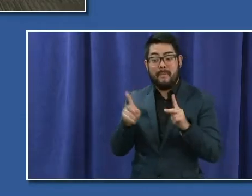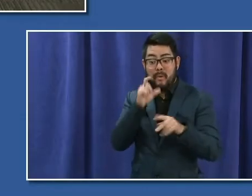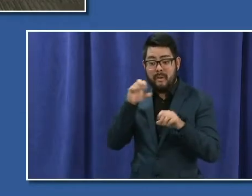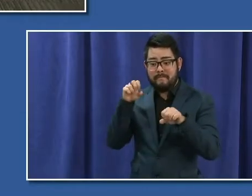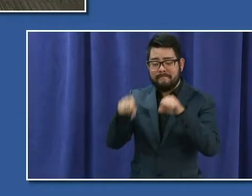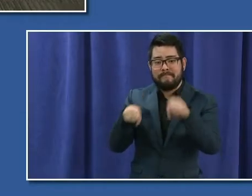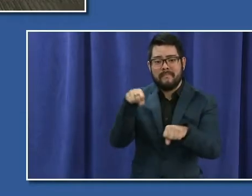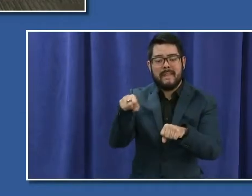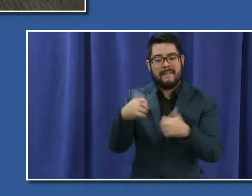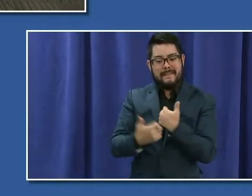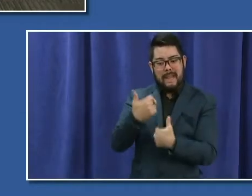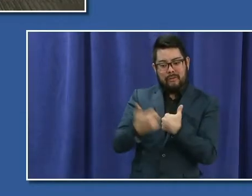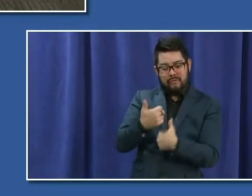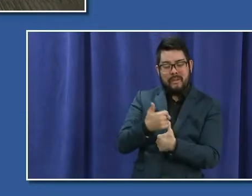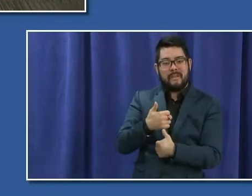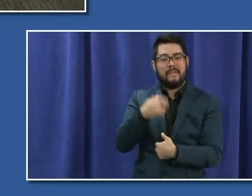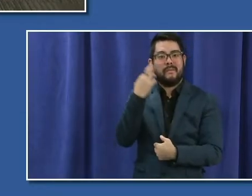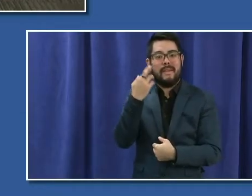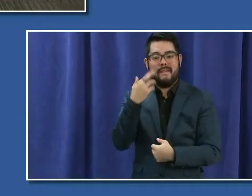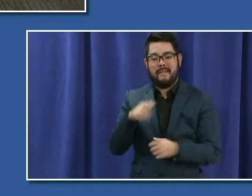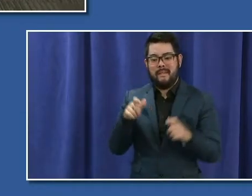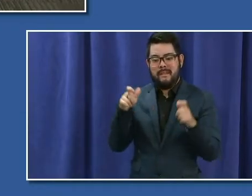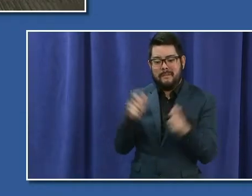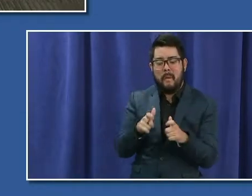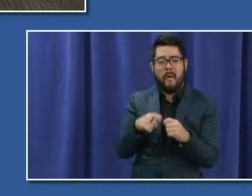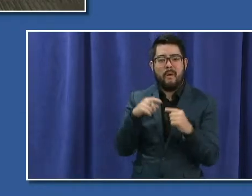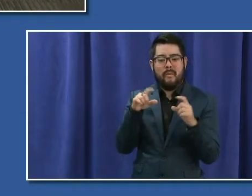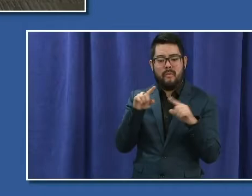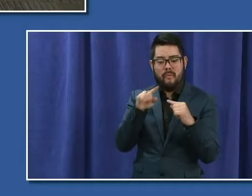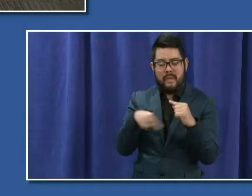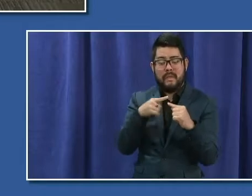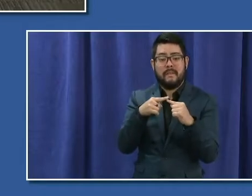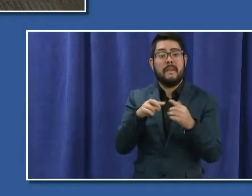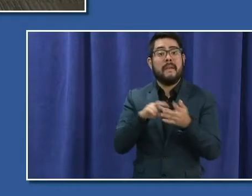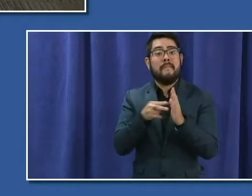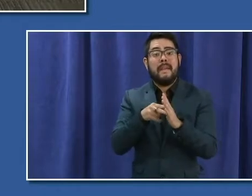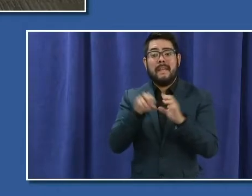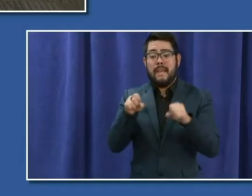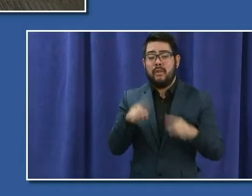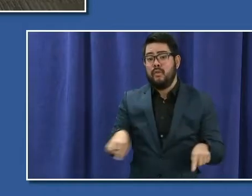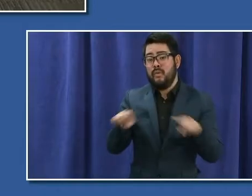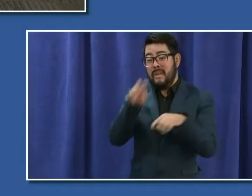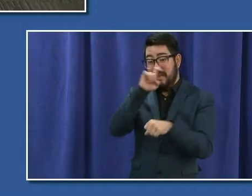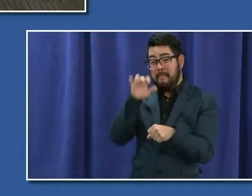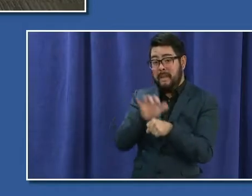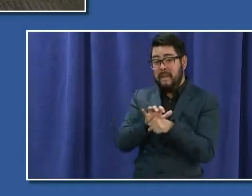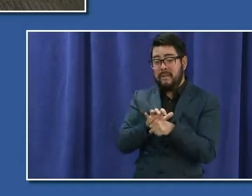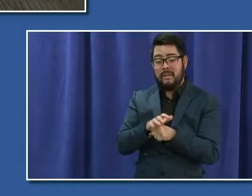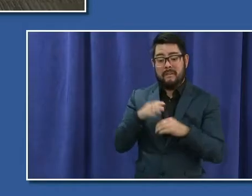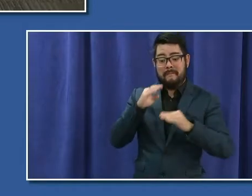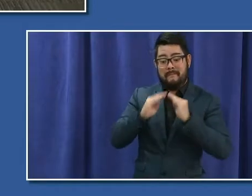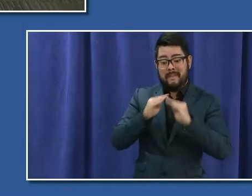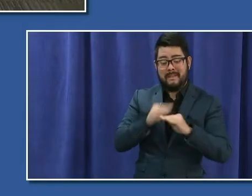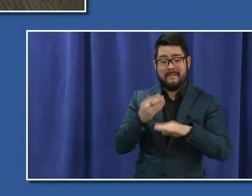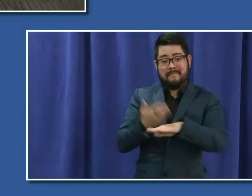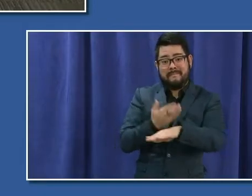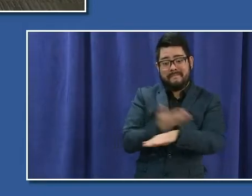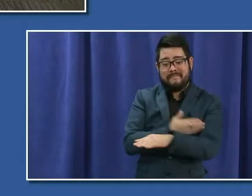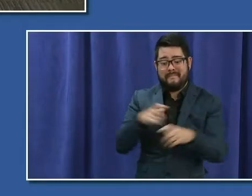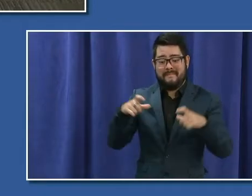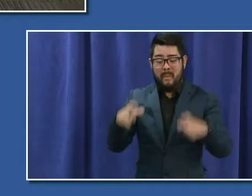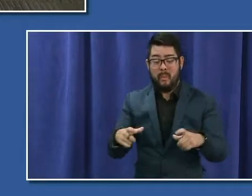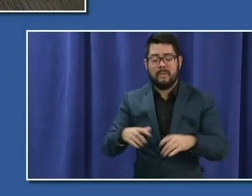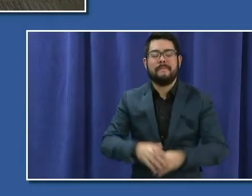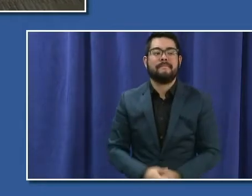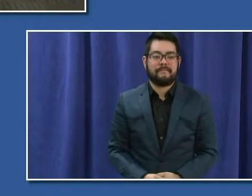especially scooters due to the smaller wheels. Could CDOT commit to prioritizing bike lane potholes in order to promote safety?